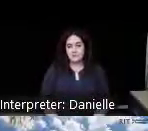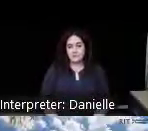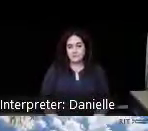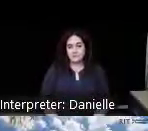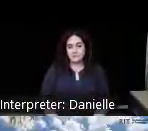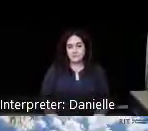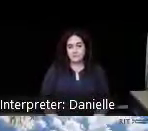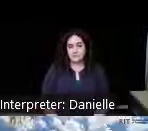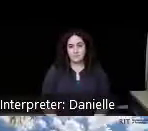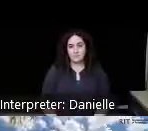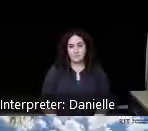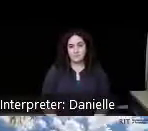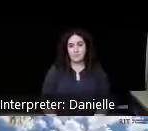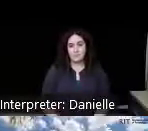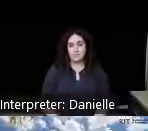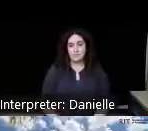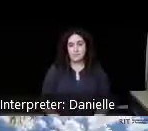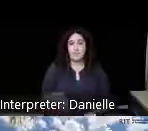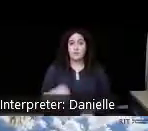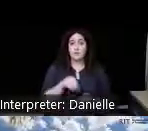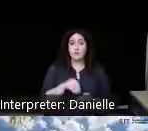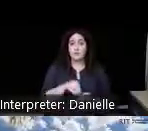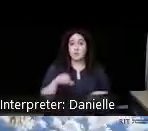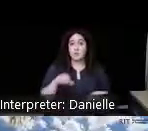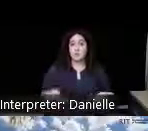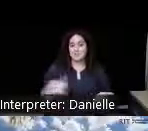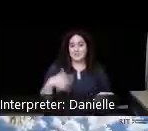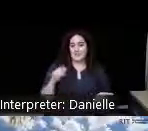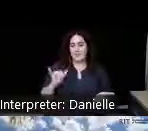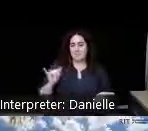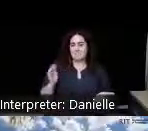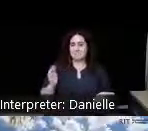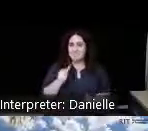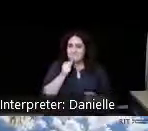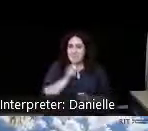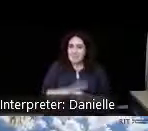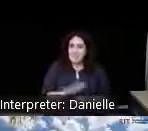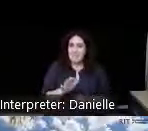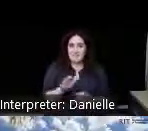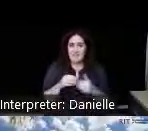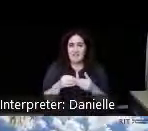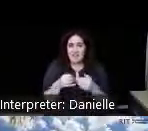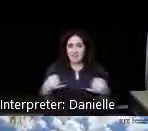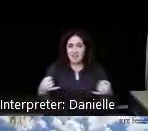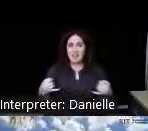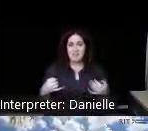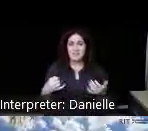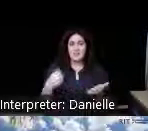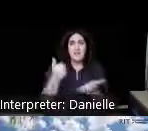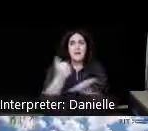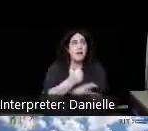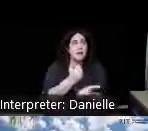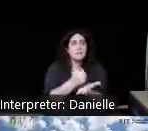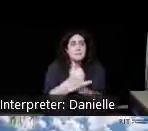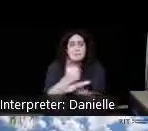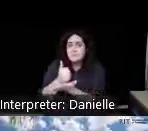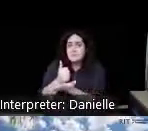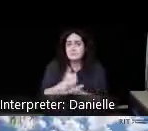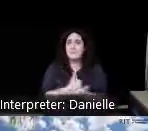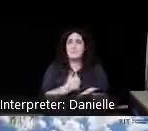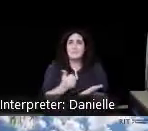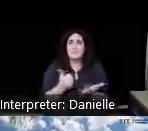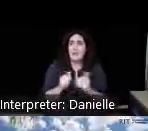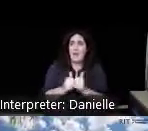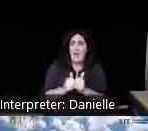typically feel that the current guidelines aren't sufficient, and there's just not enough help out there. They want more help and